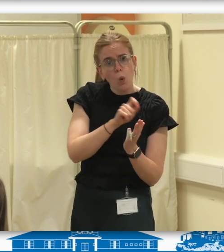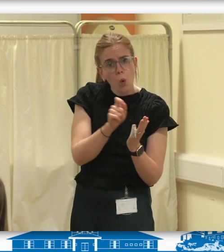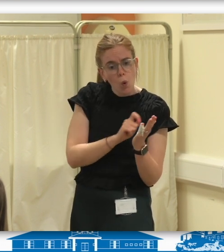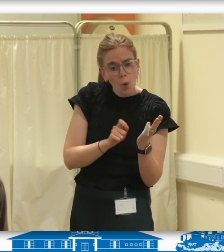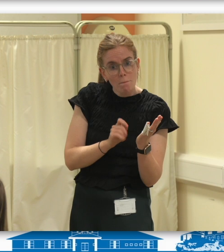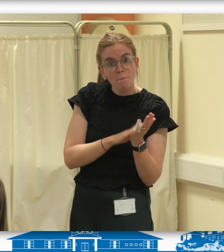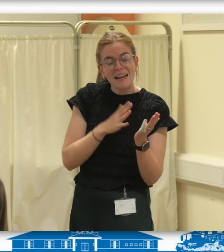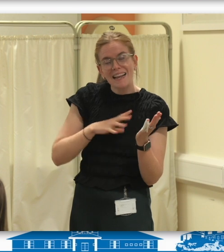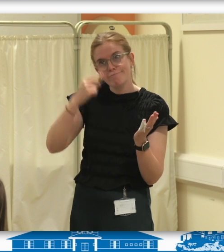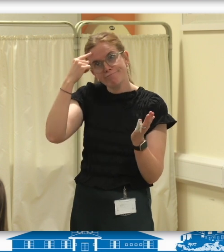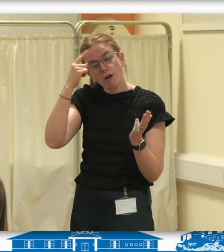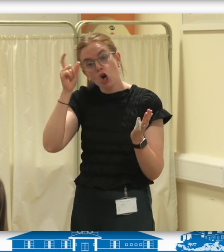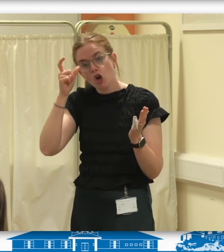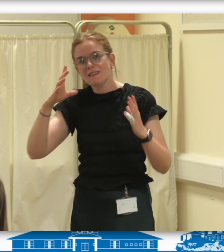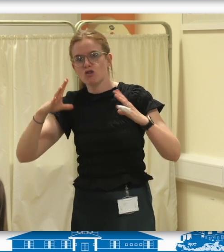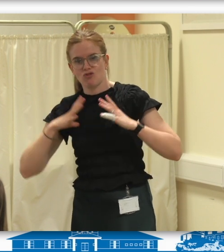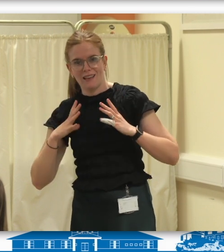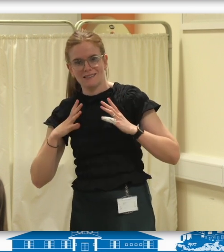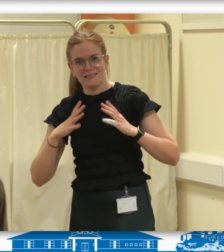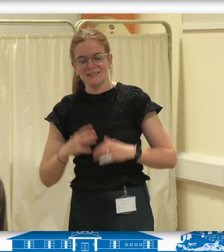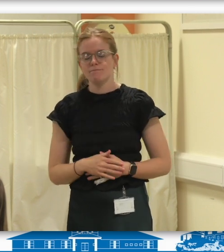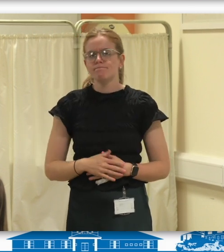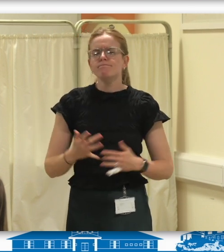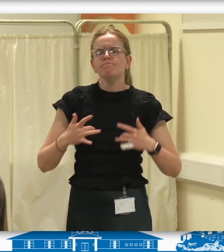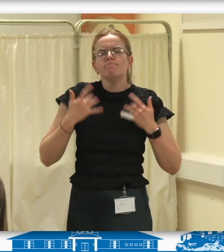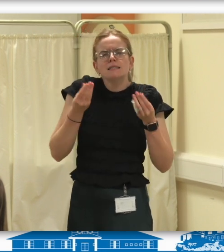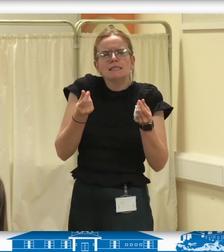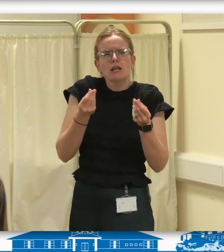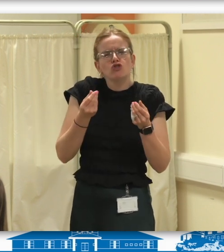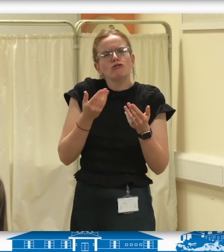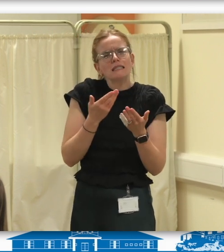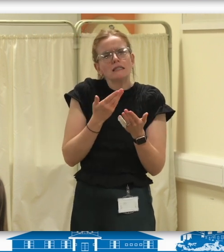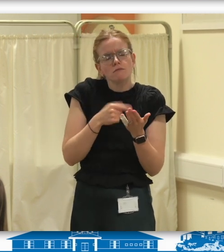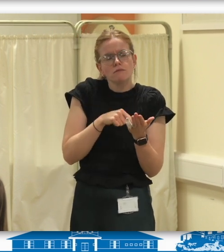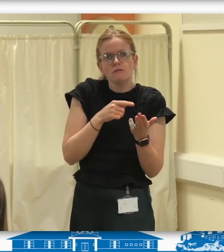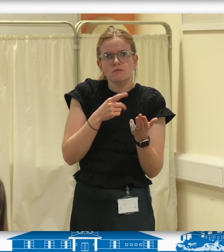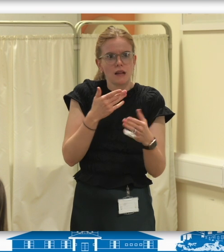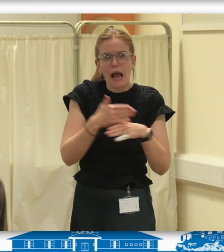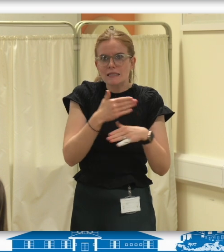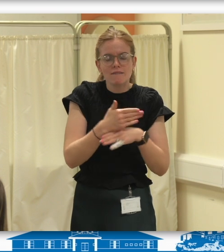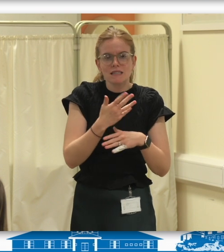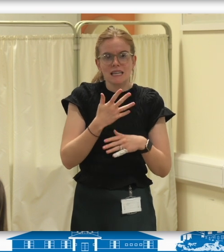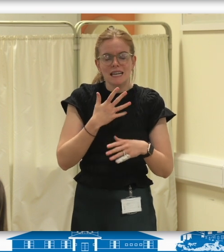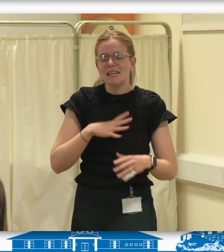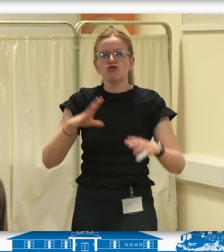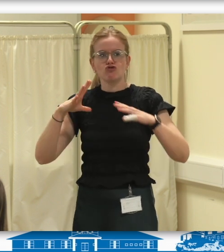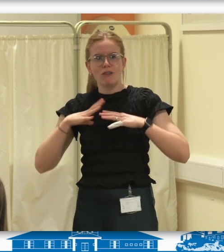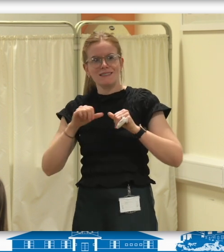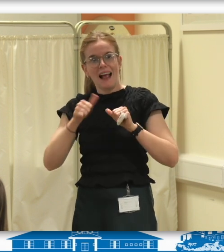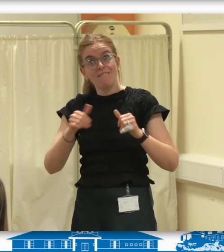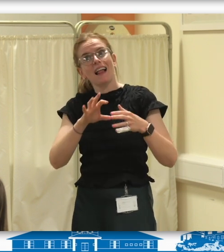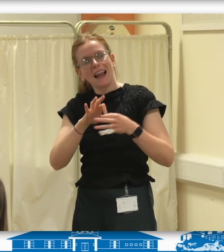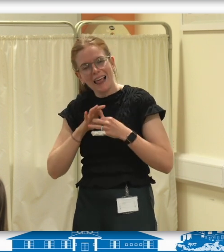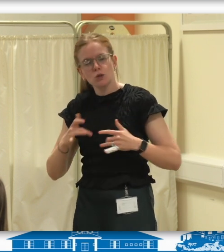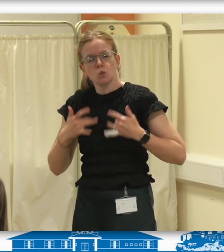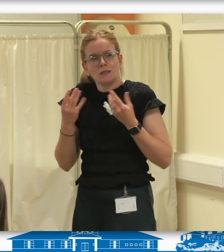cognitive rest. Sensory demand needs a sensory rest. Initially, some